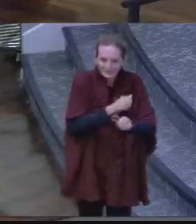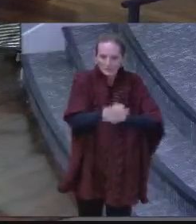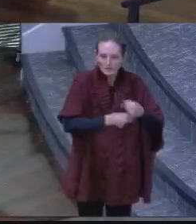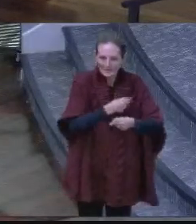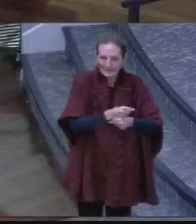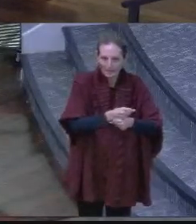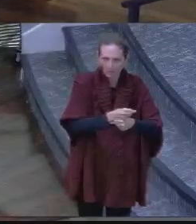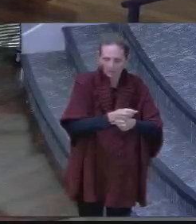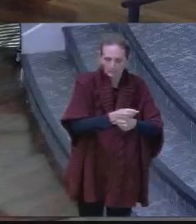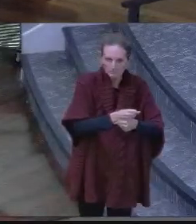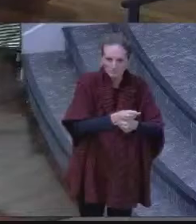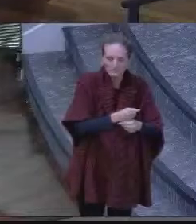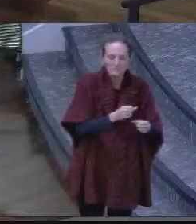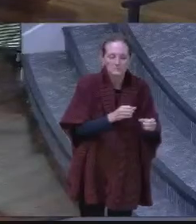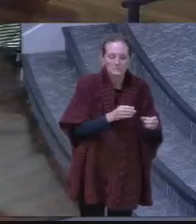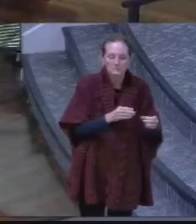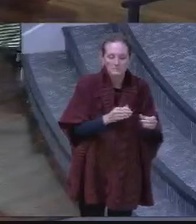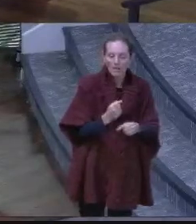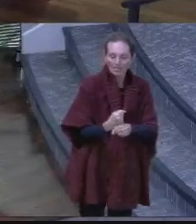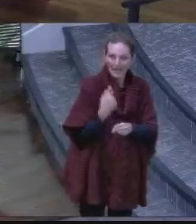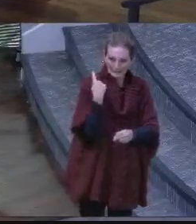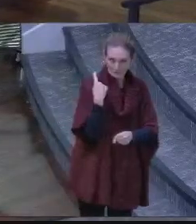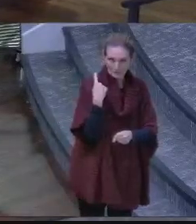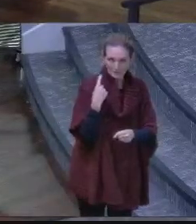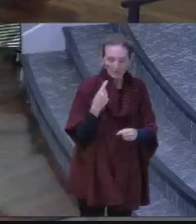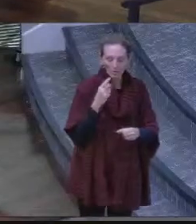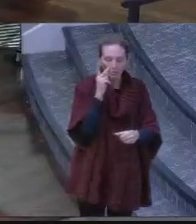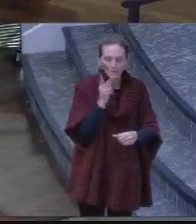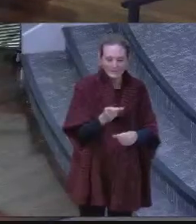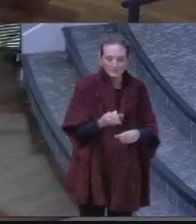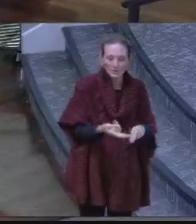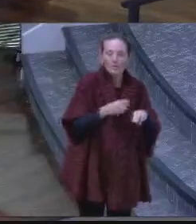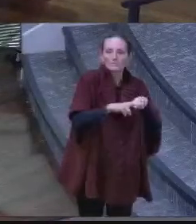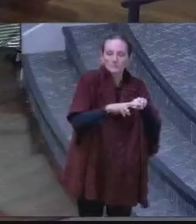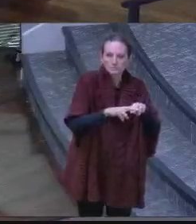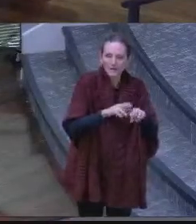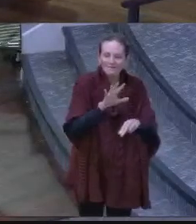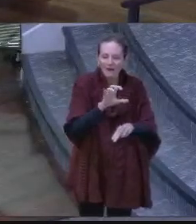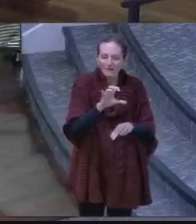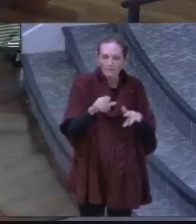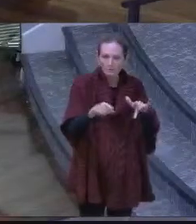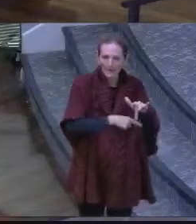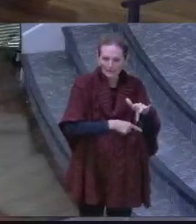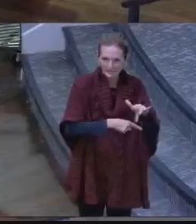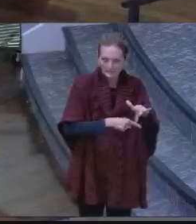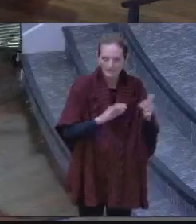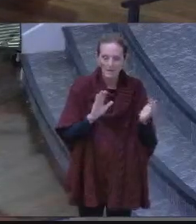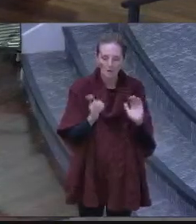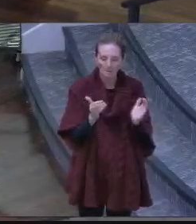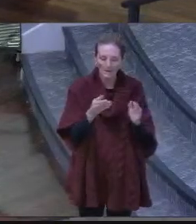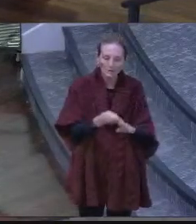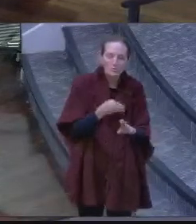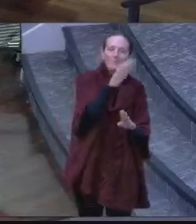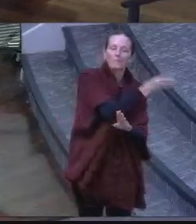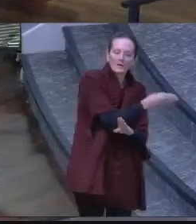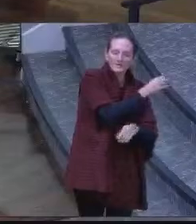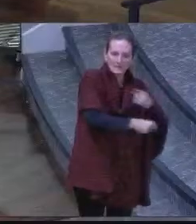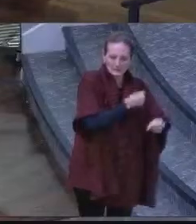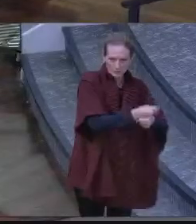we last year saw an increase of 500 absences compared to the previous